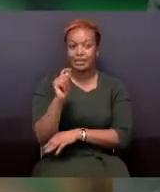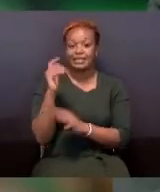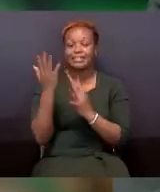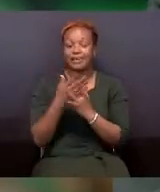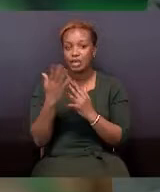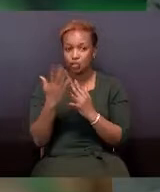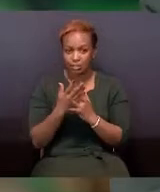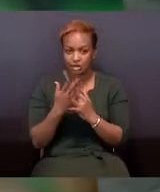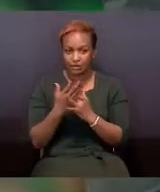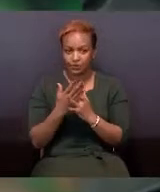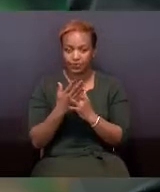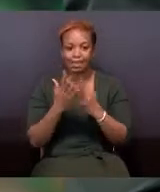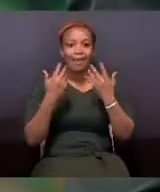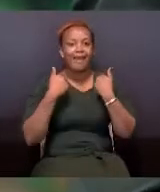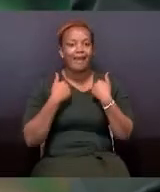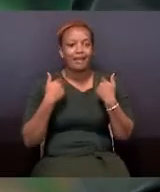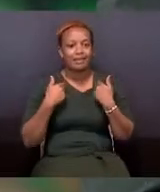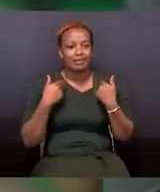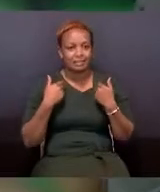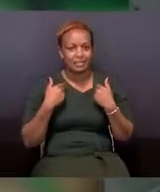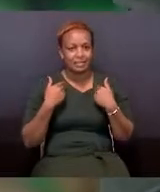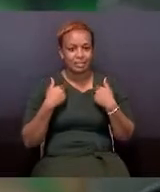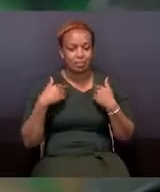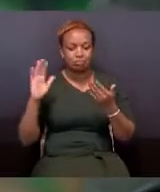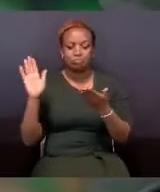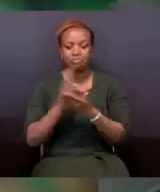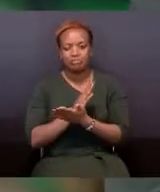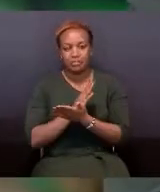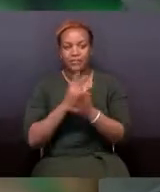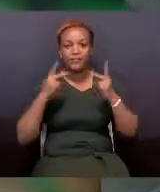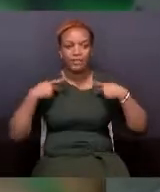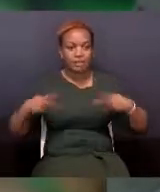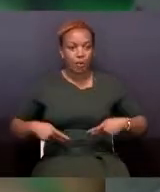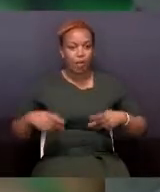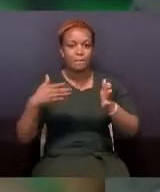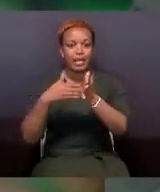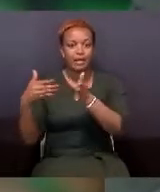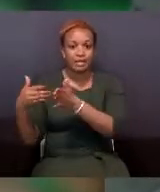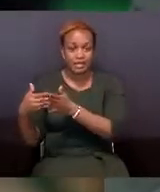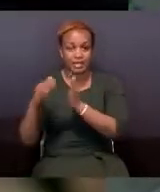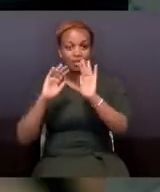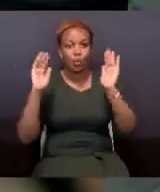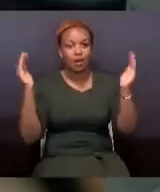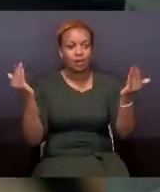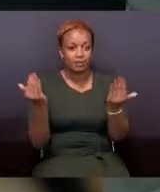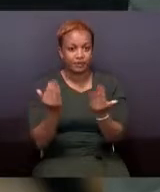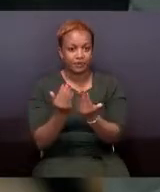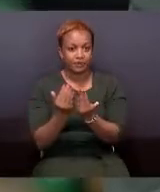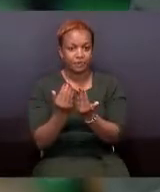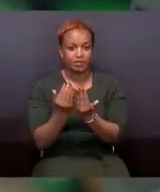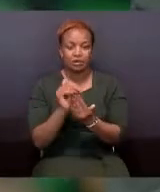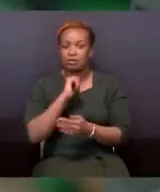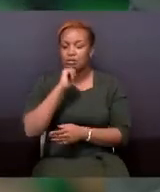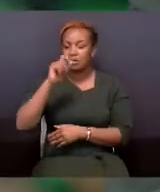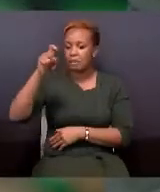interventions has removed physical barriers across the world. You don't have